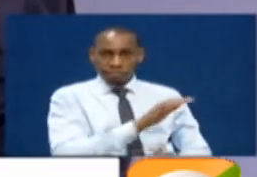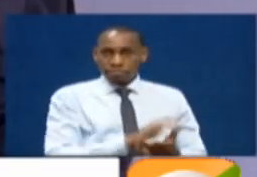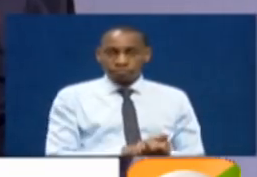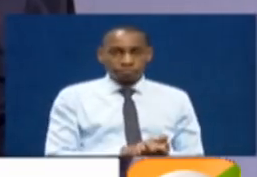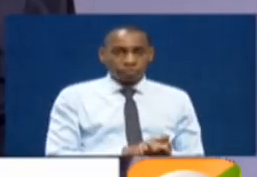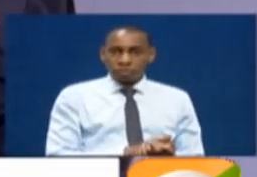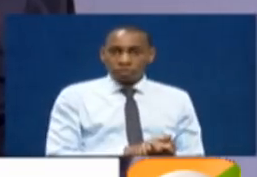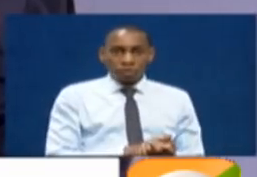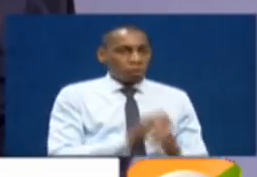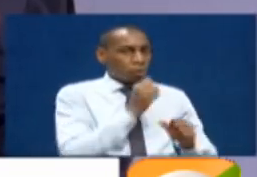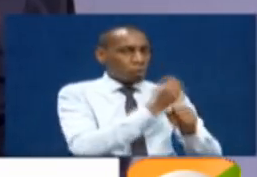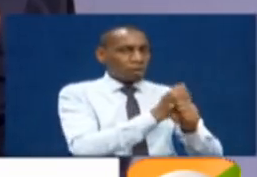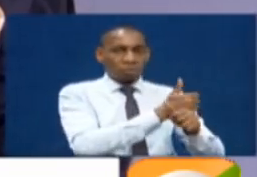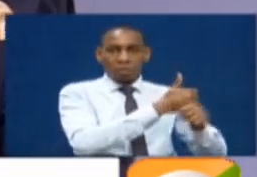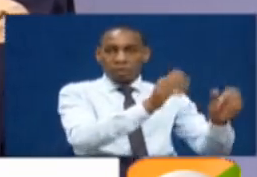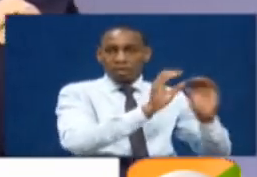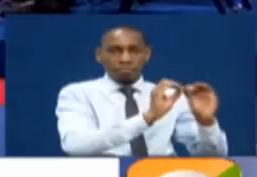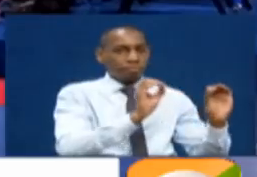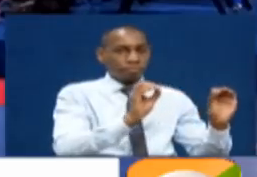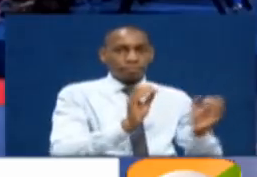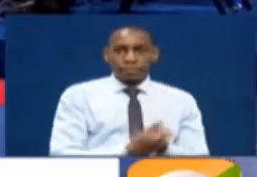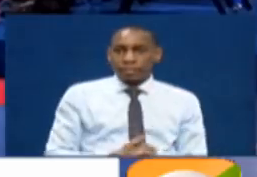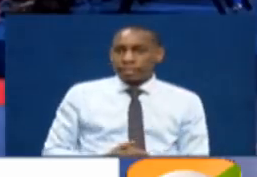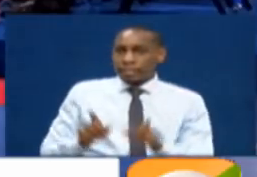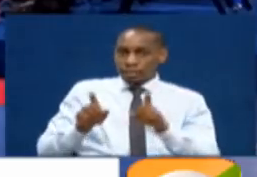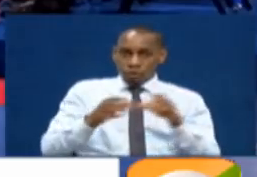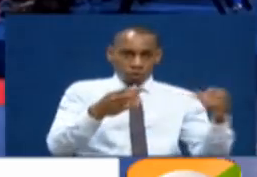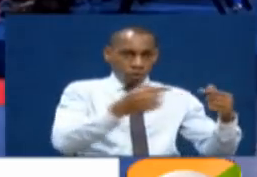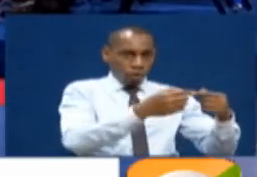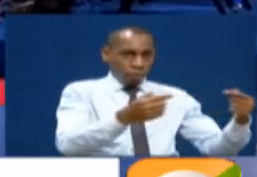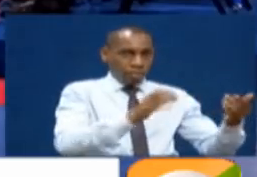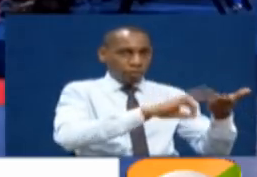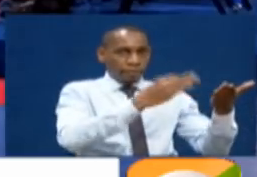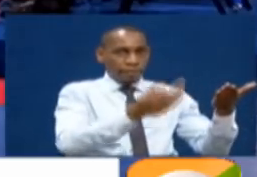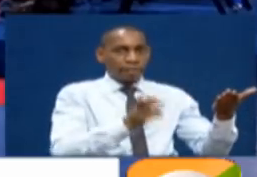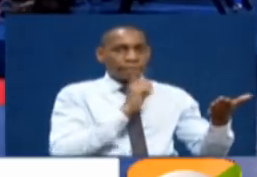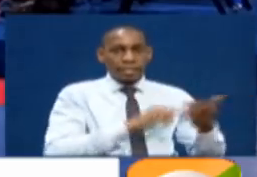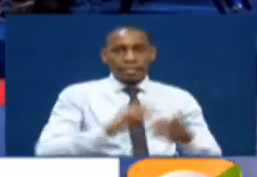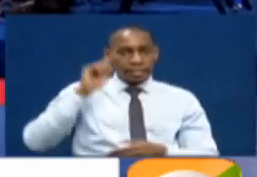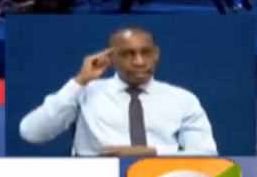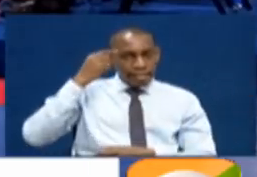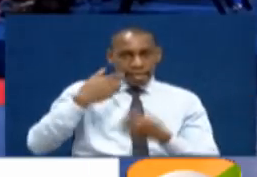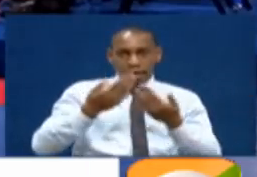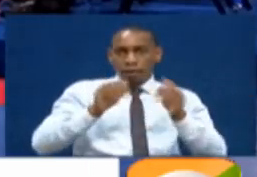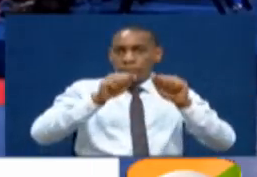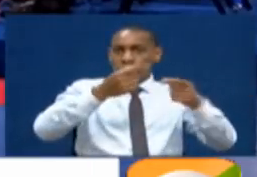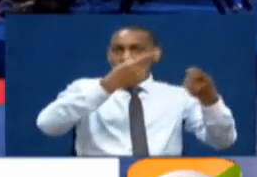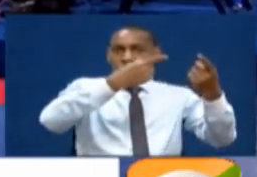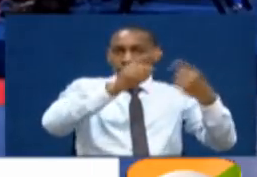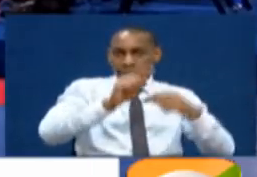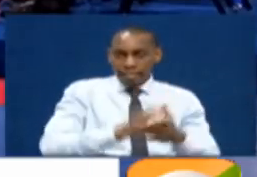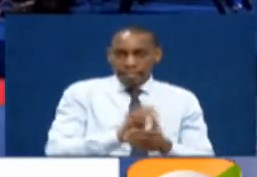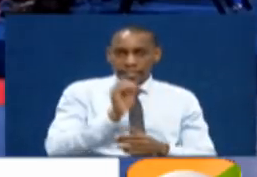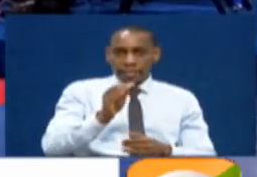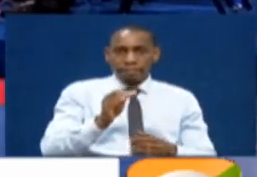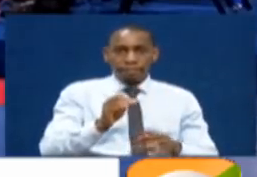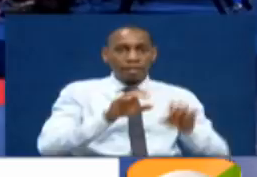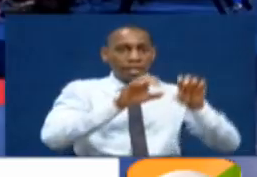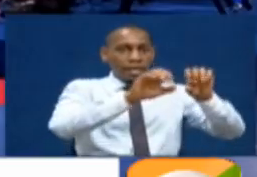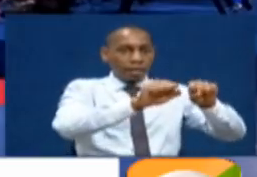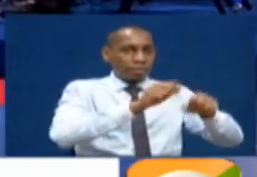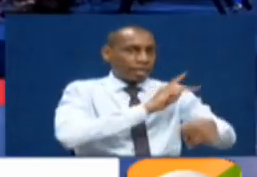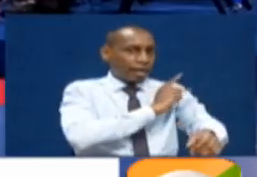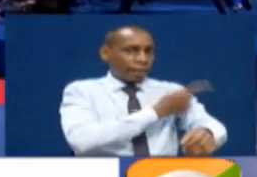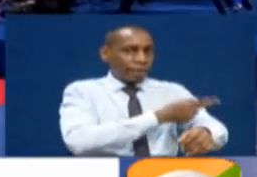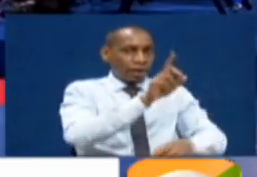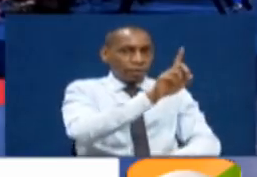lived up to expectation. So if you failed as an opposition, what makes you think you'll succeed when you have power? Well,